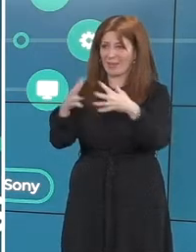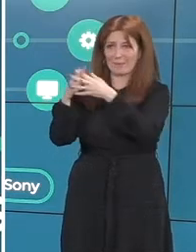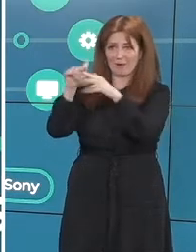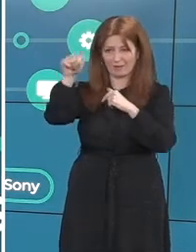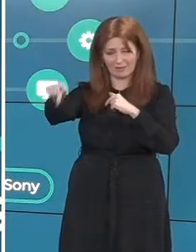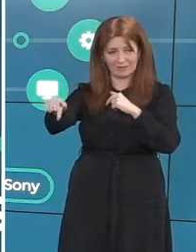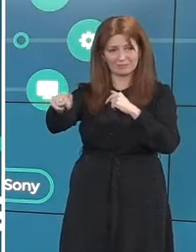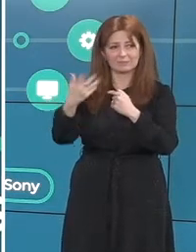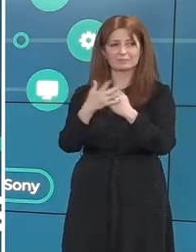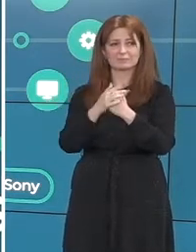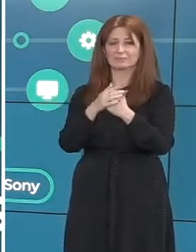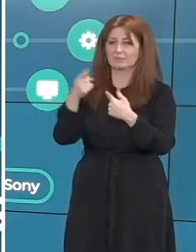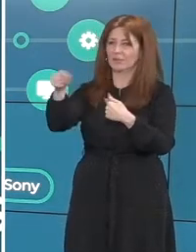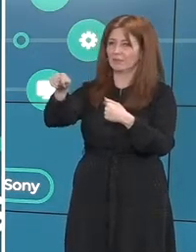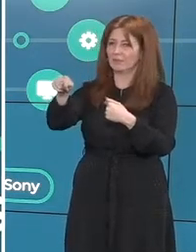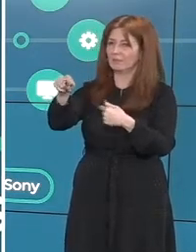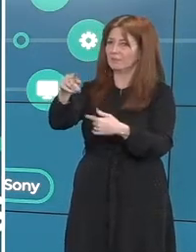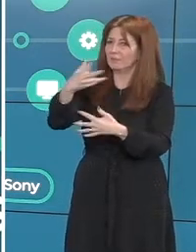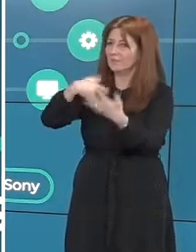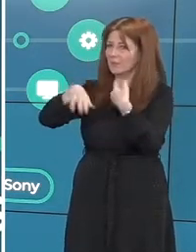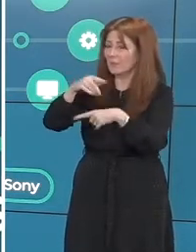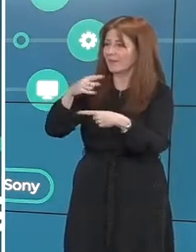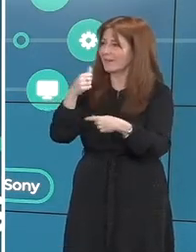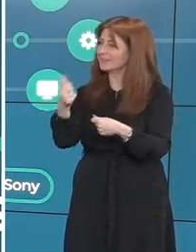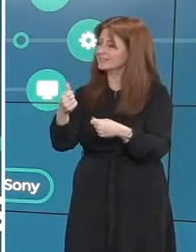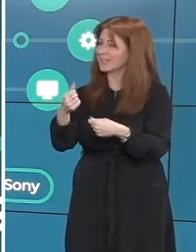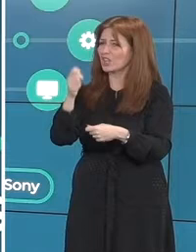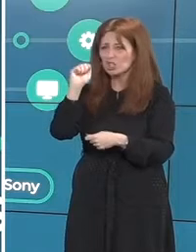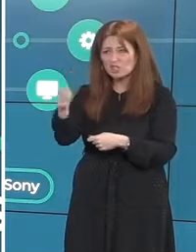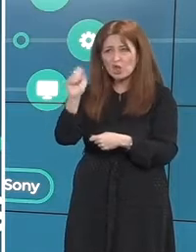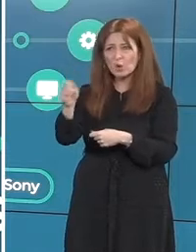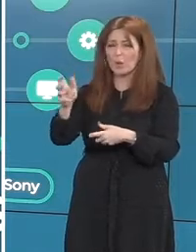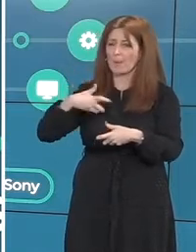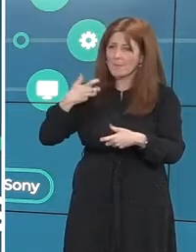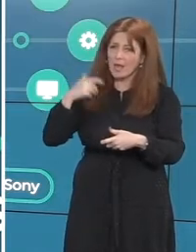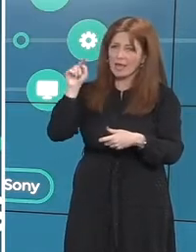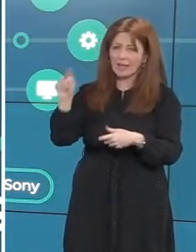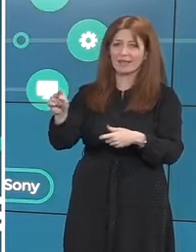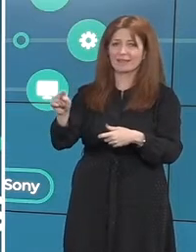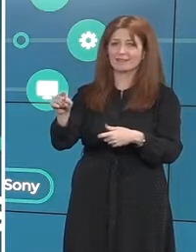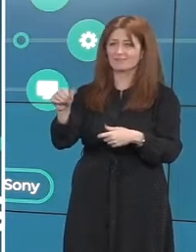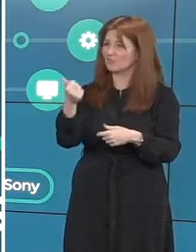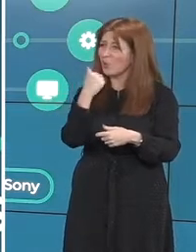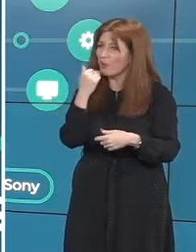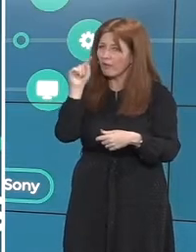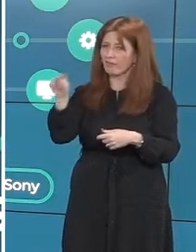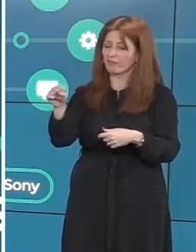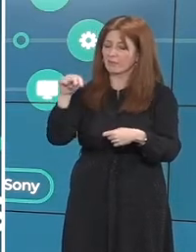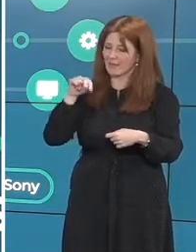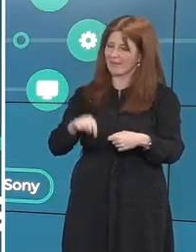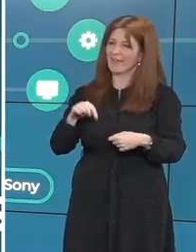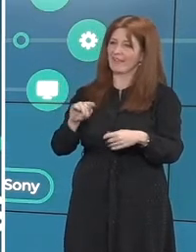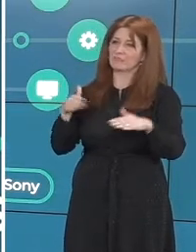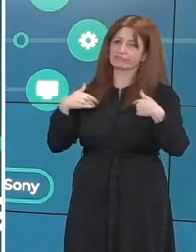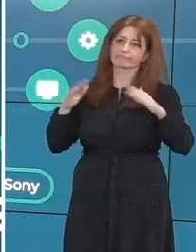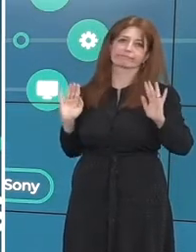but it's for to power the public of saying this isn't good enough and that suing and complaining. Maybe as British people we just need to get better at complaining to say